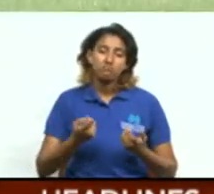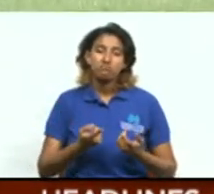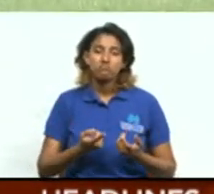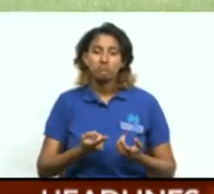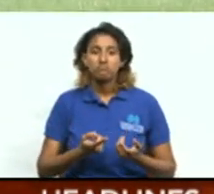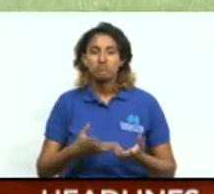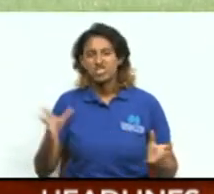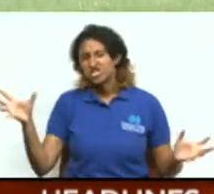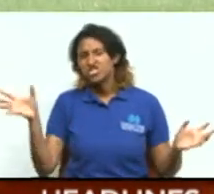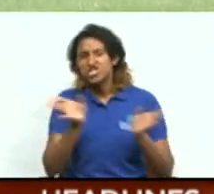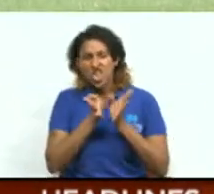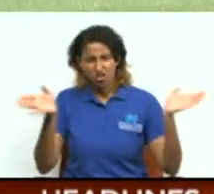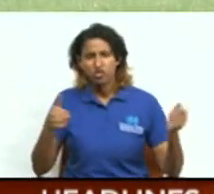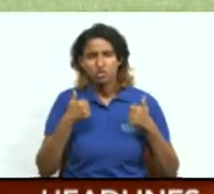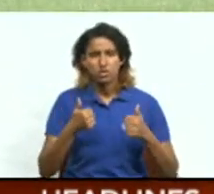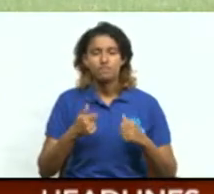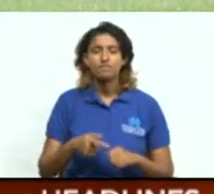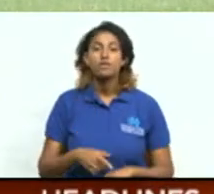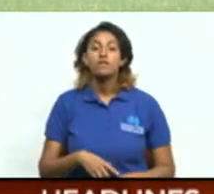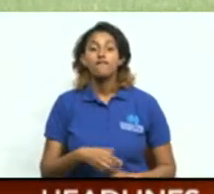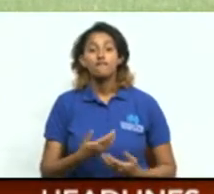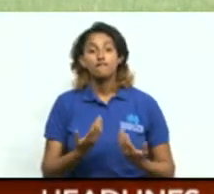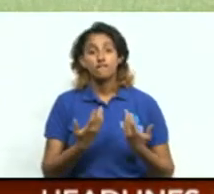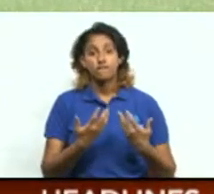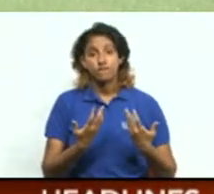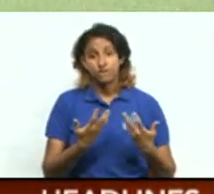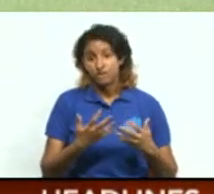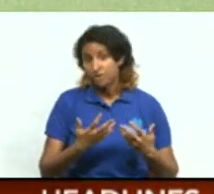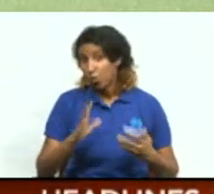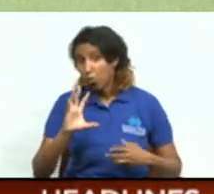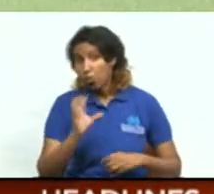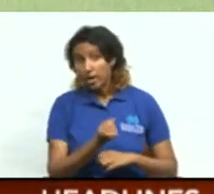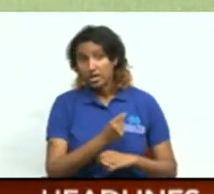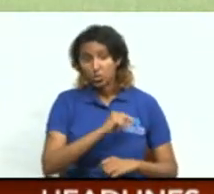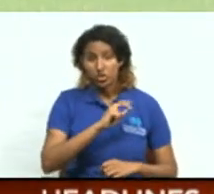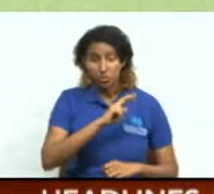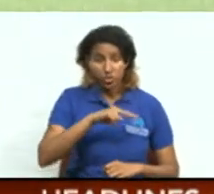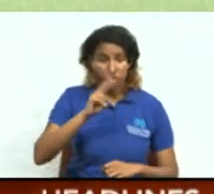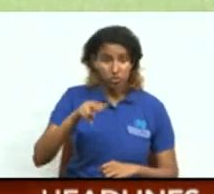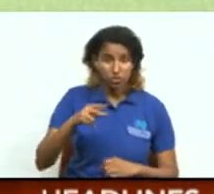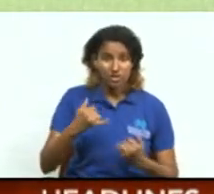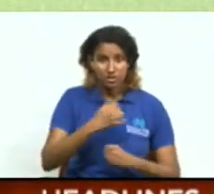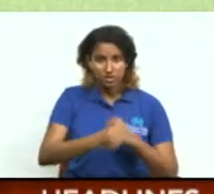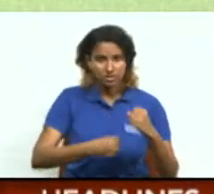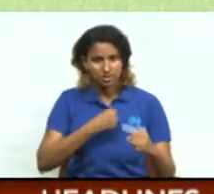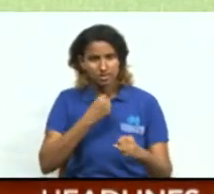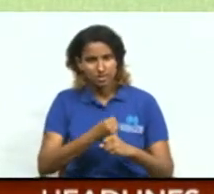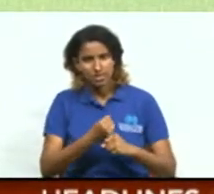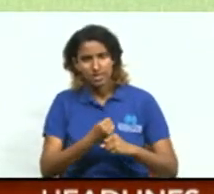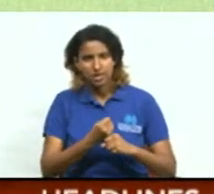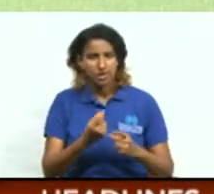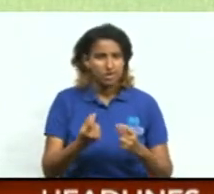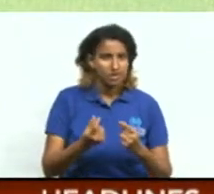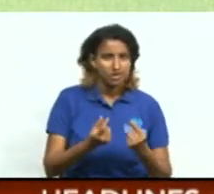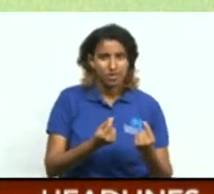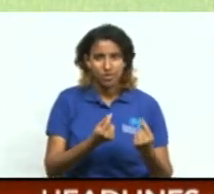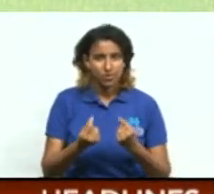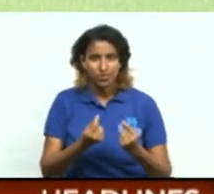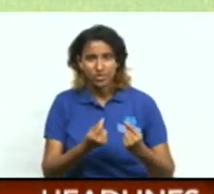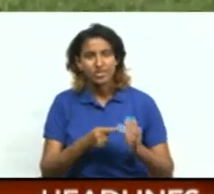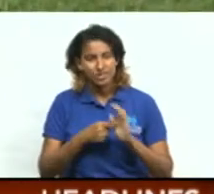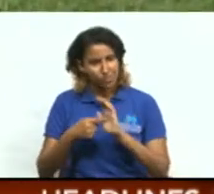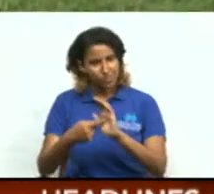After finishing third in last year's Open and winning it all in 2022, this year's performance underpinned the 19-year-old's